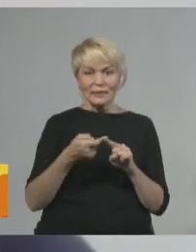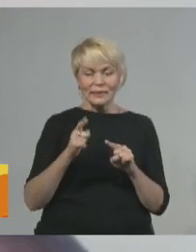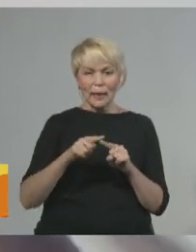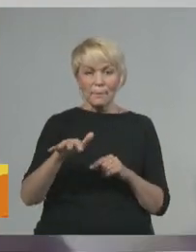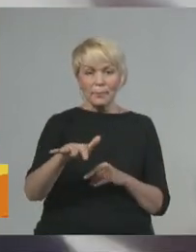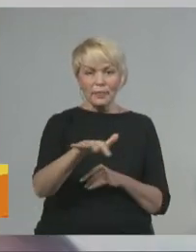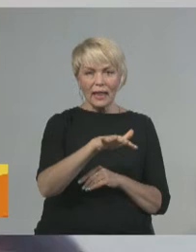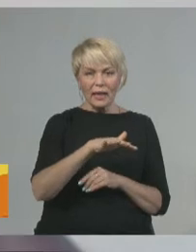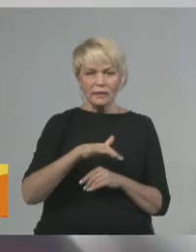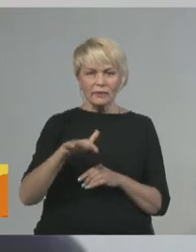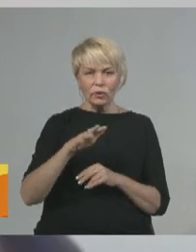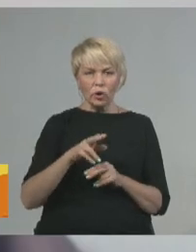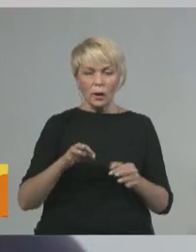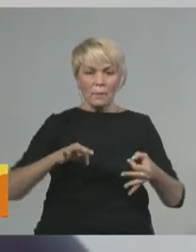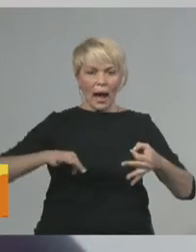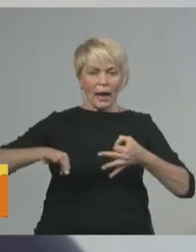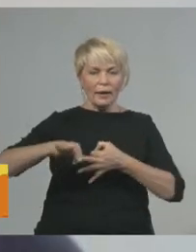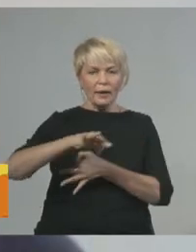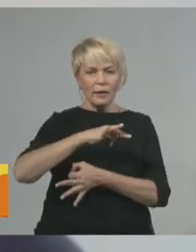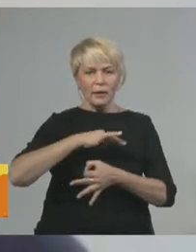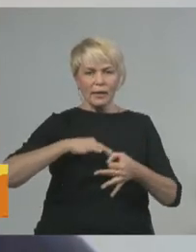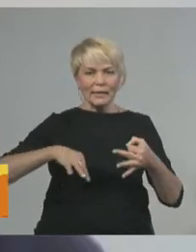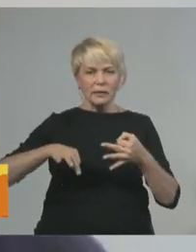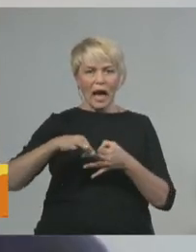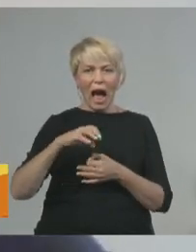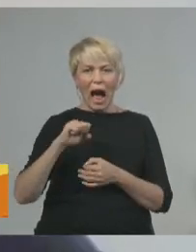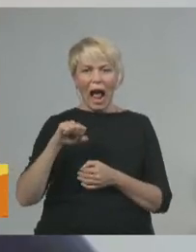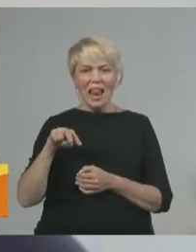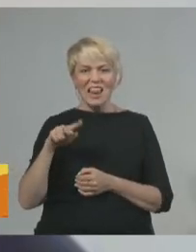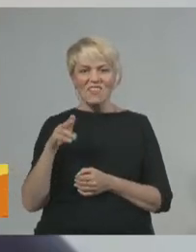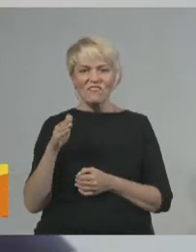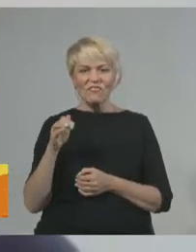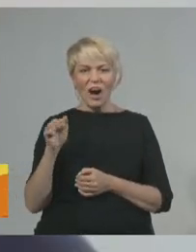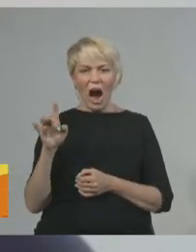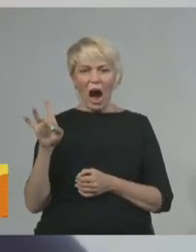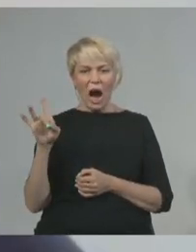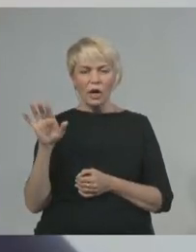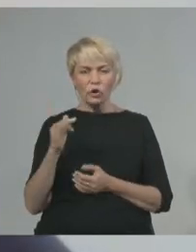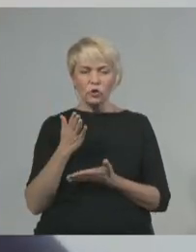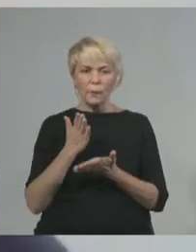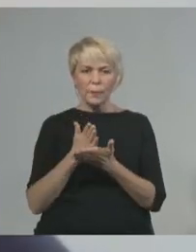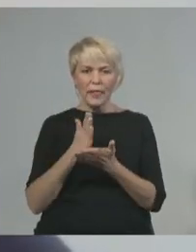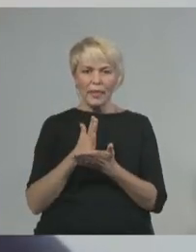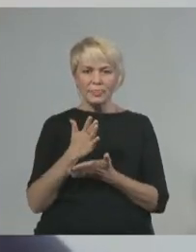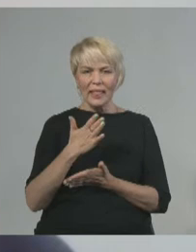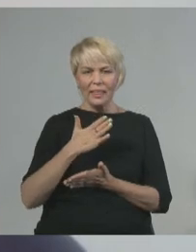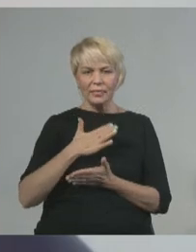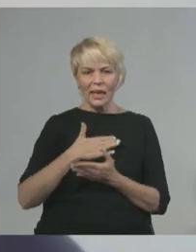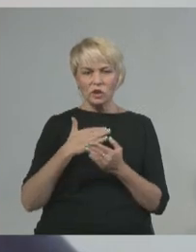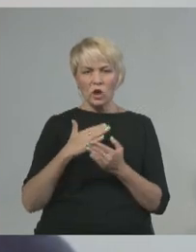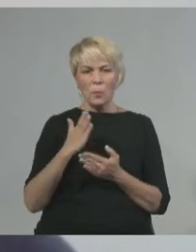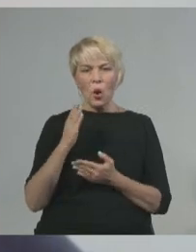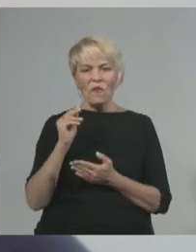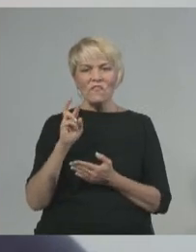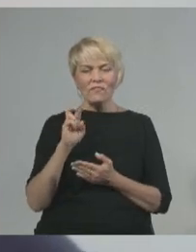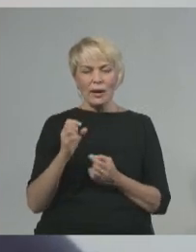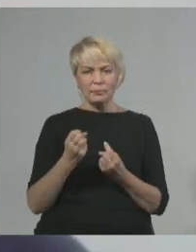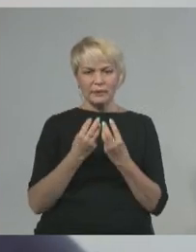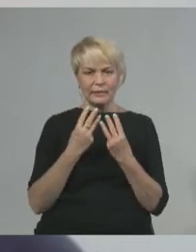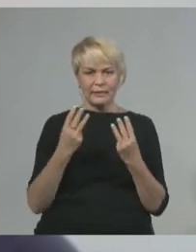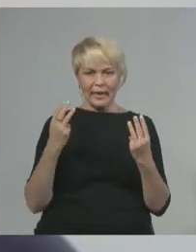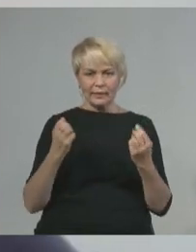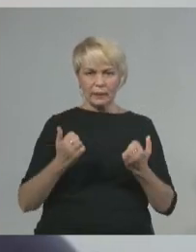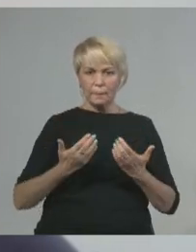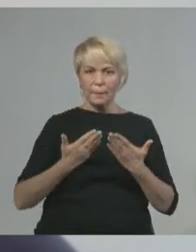introduced within our own news site alfaro.net where the readers will be able to establish high quality